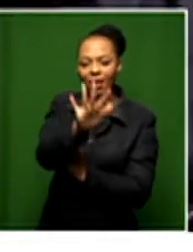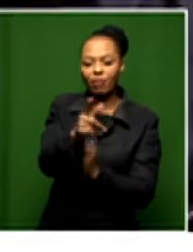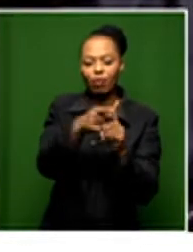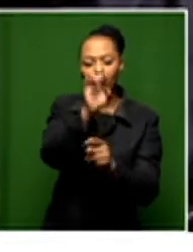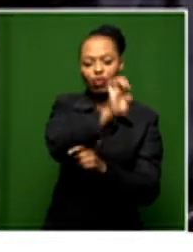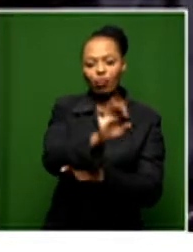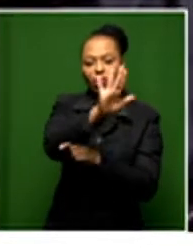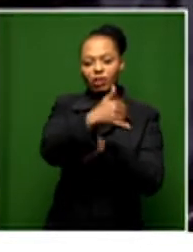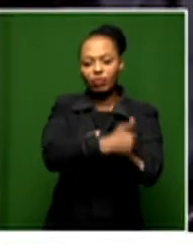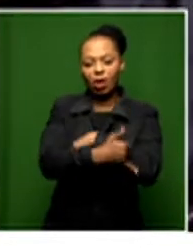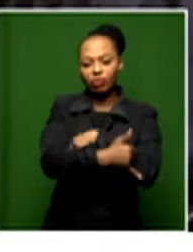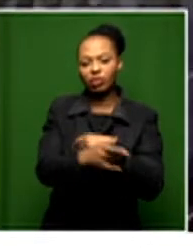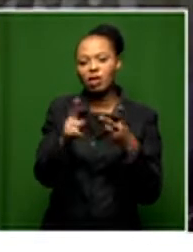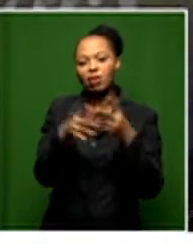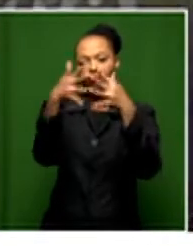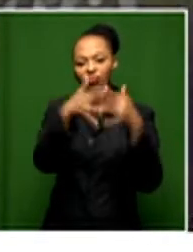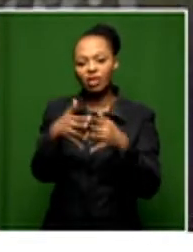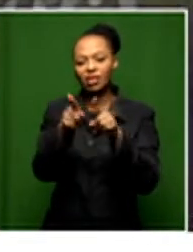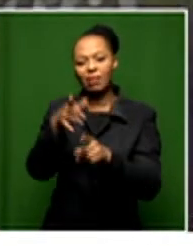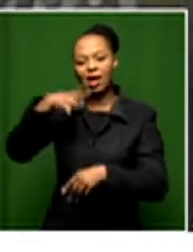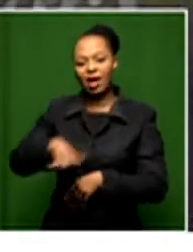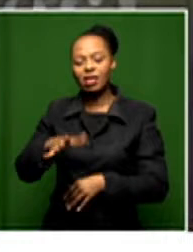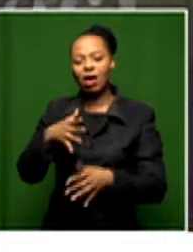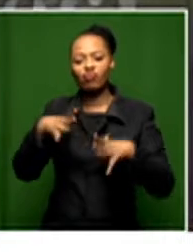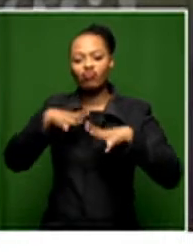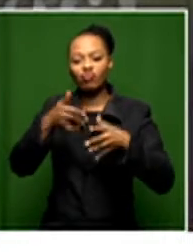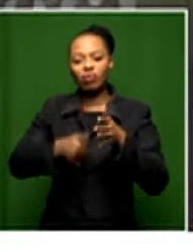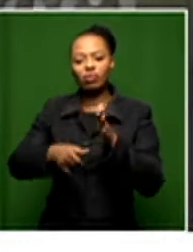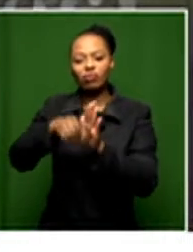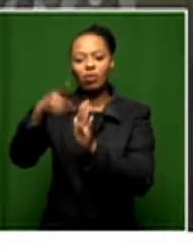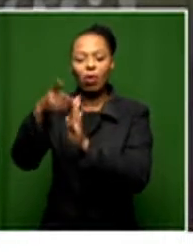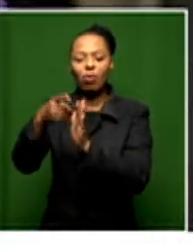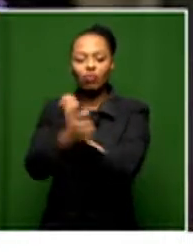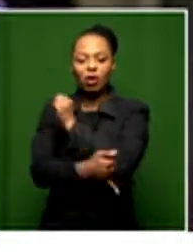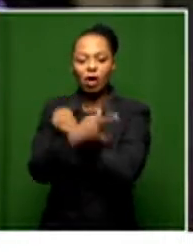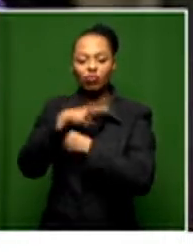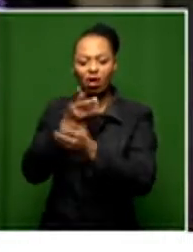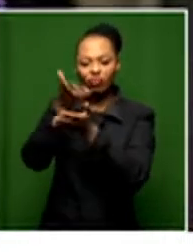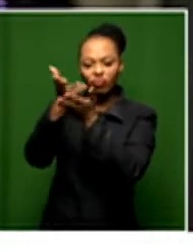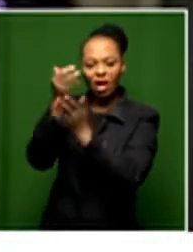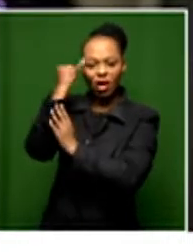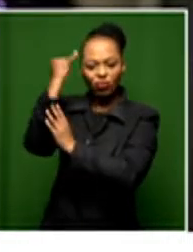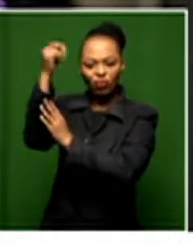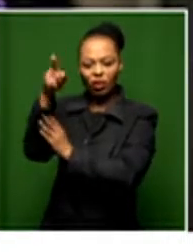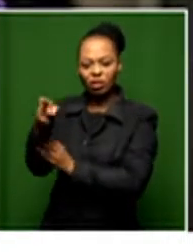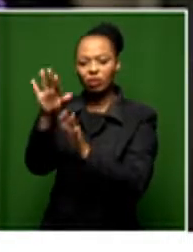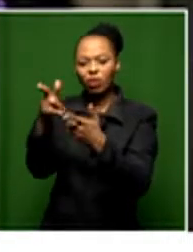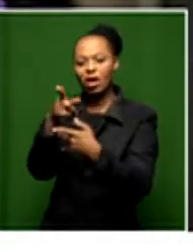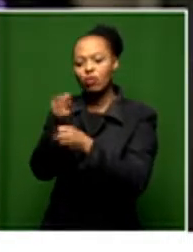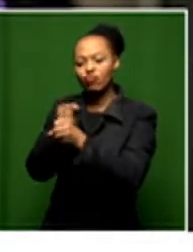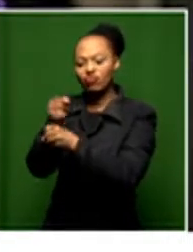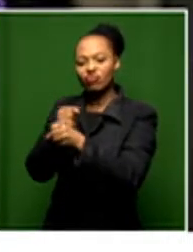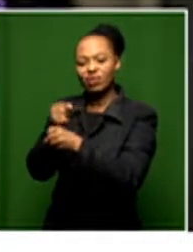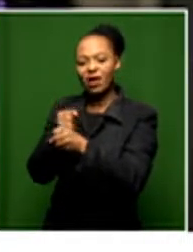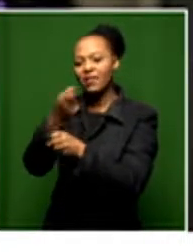countries, the United States and other developed nations that argue the waivers would stifle innovation by robbing pharmaceutical companies that